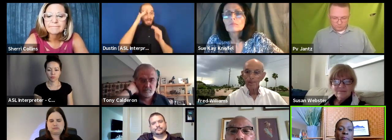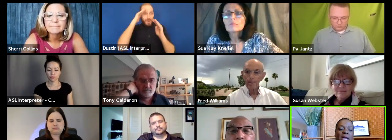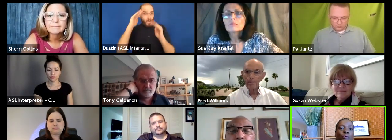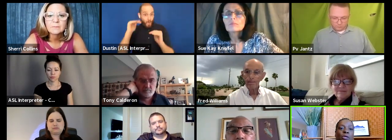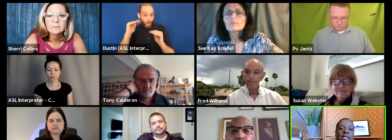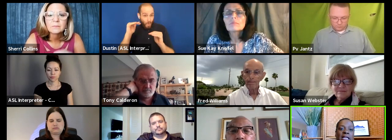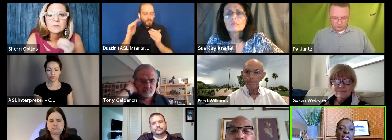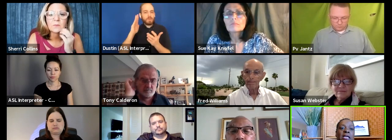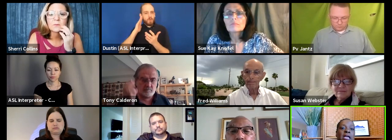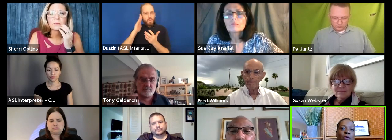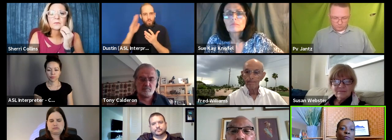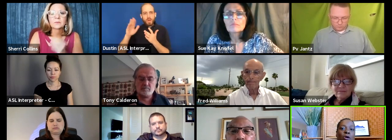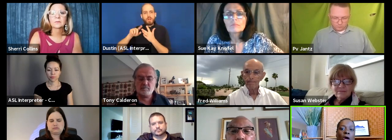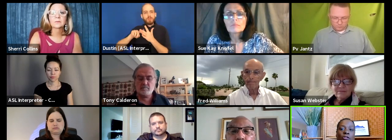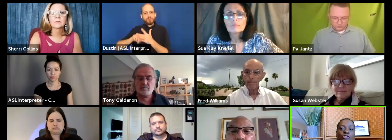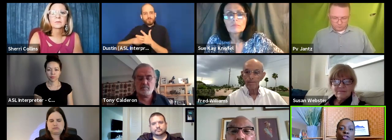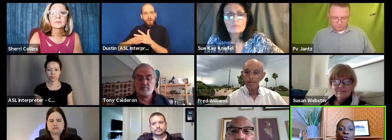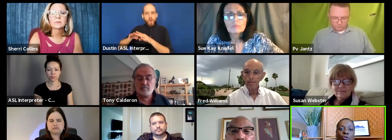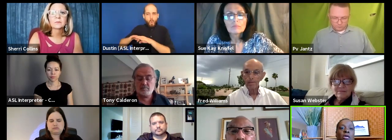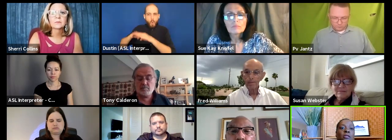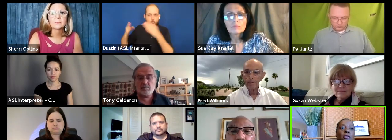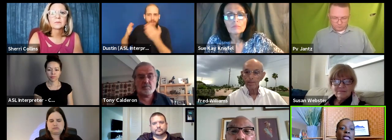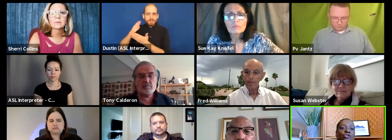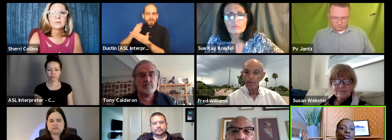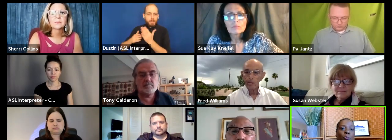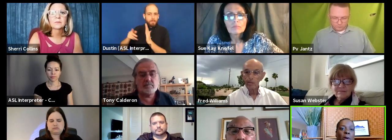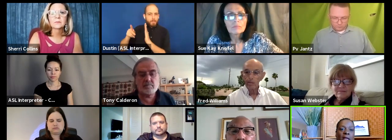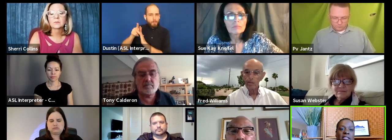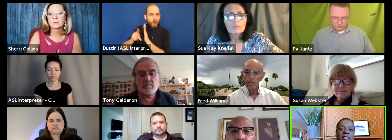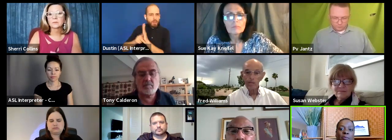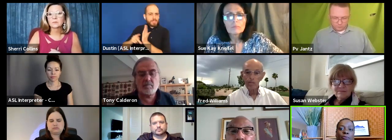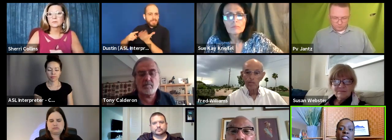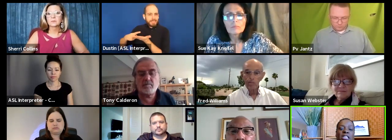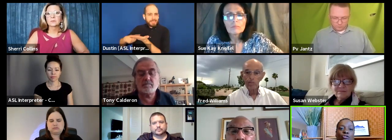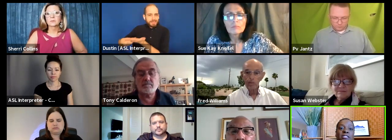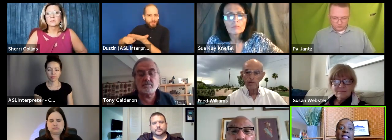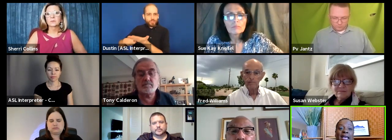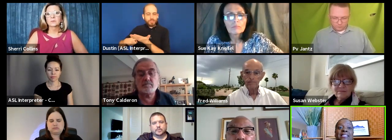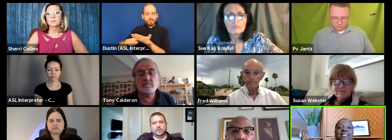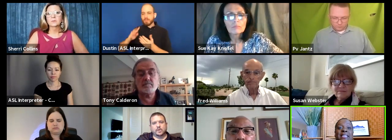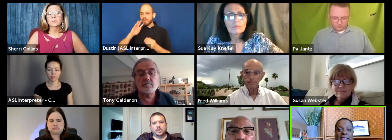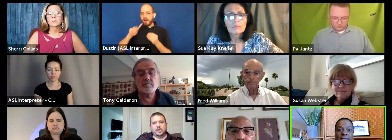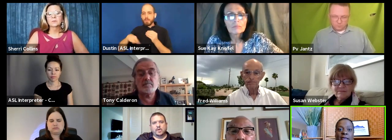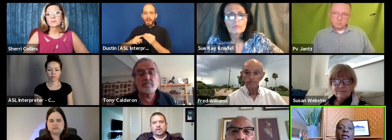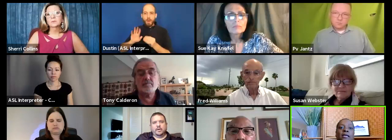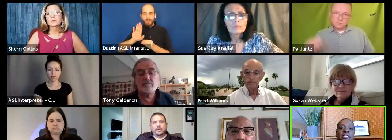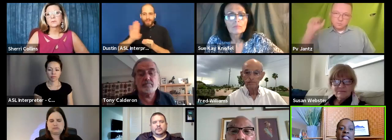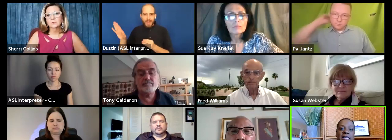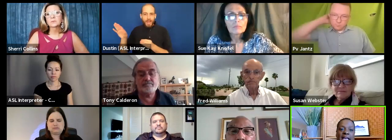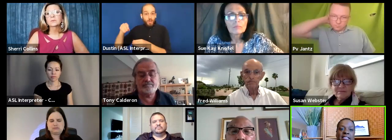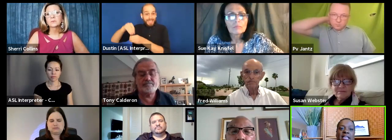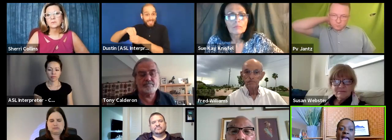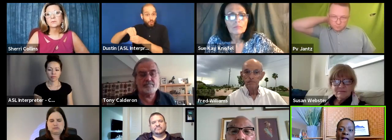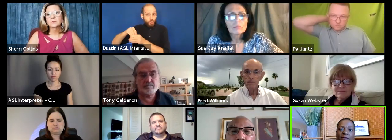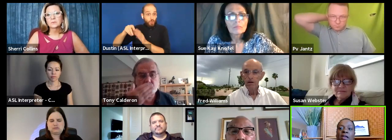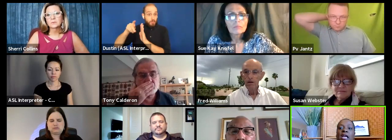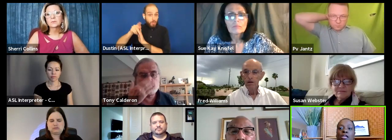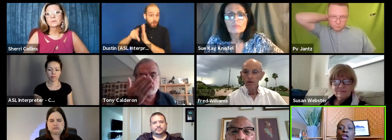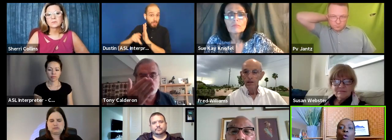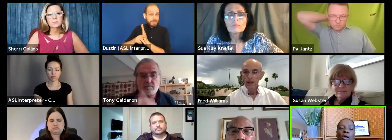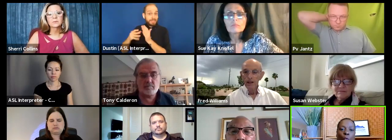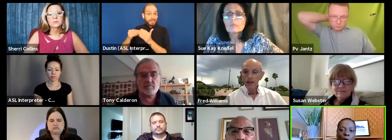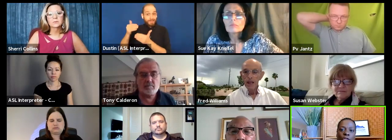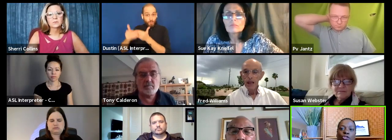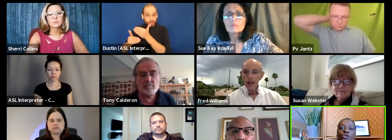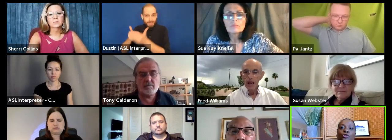discussions that Betty would lead in regards to internal policies and procedures that assist DES staff